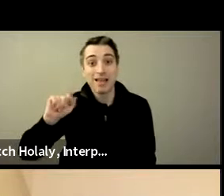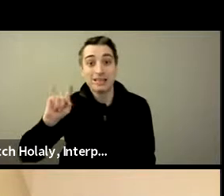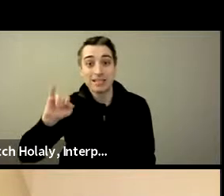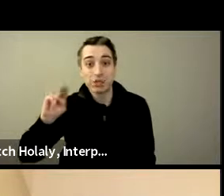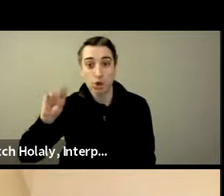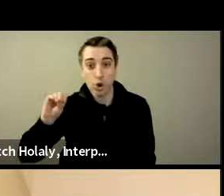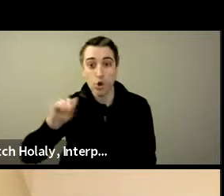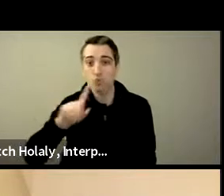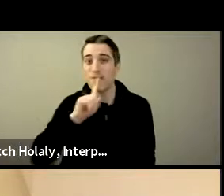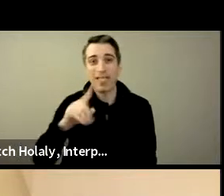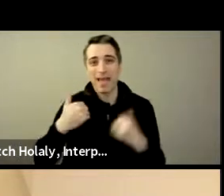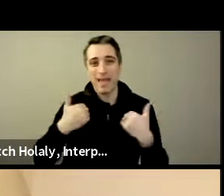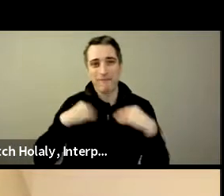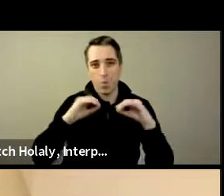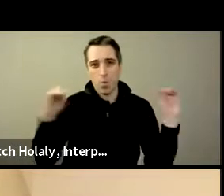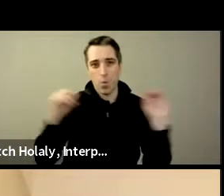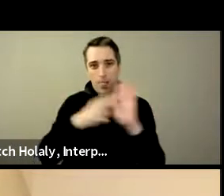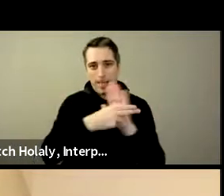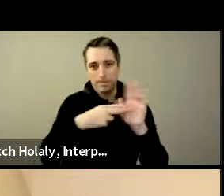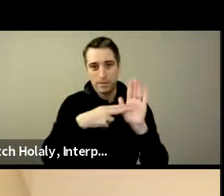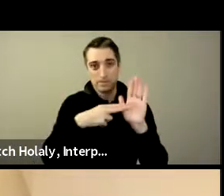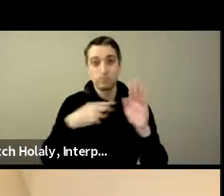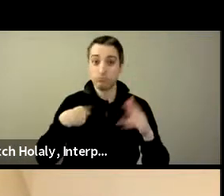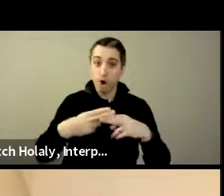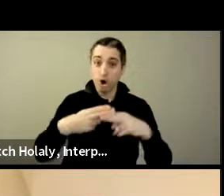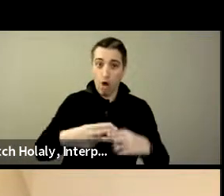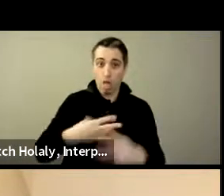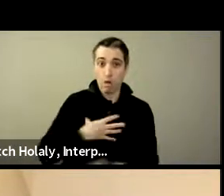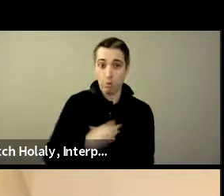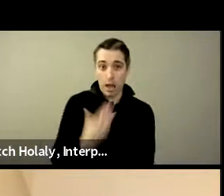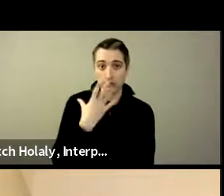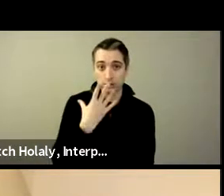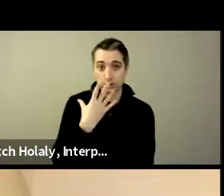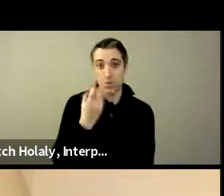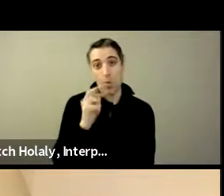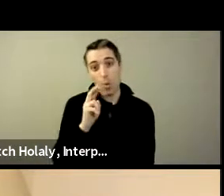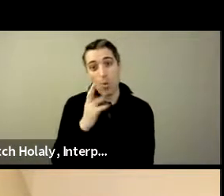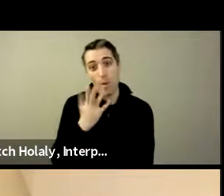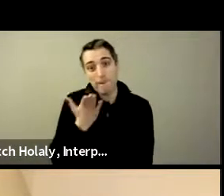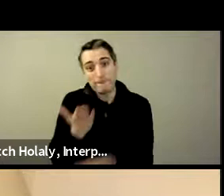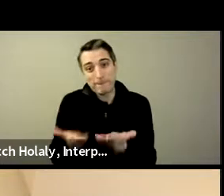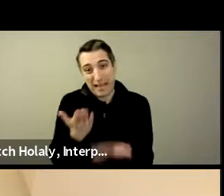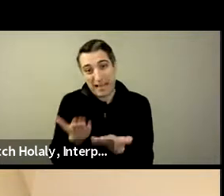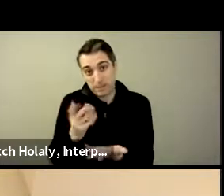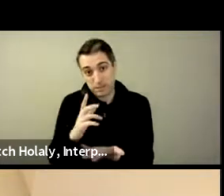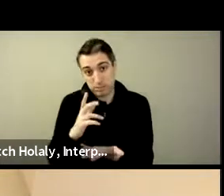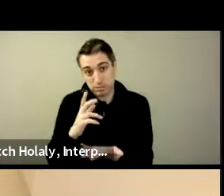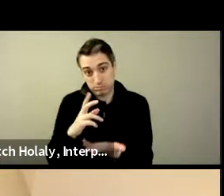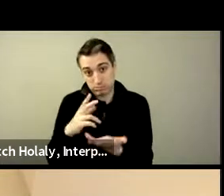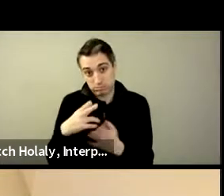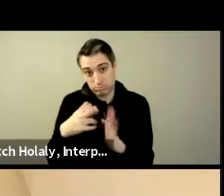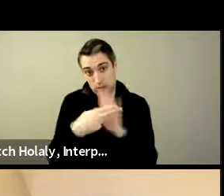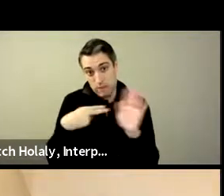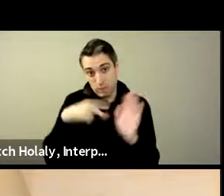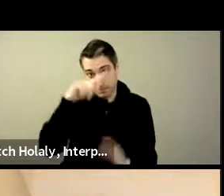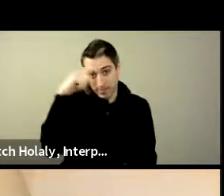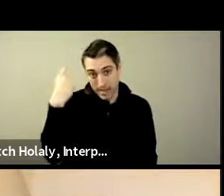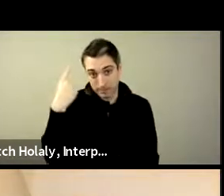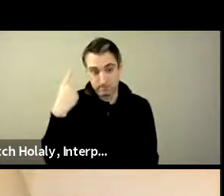in no way. You know, we're white or maybe Black, and we have